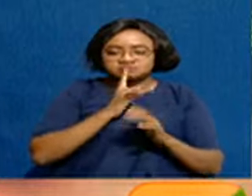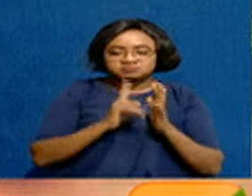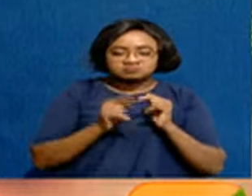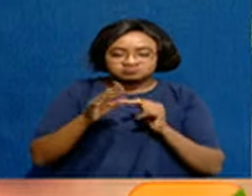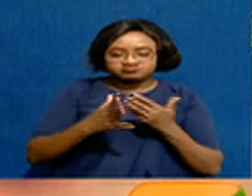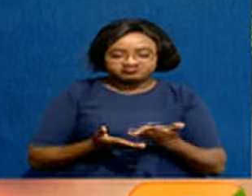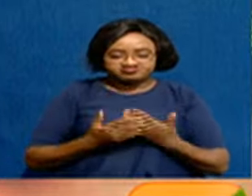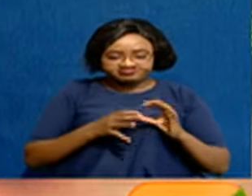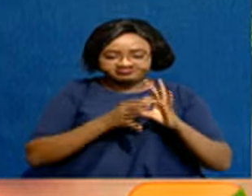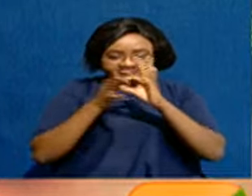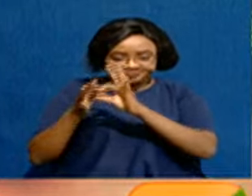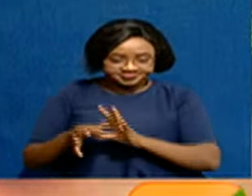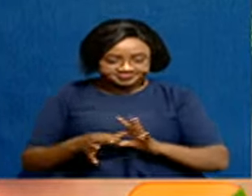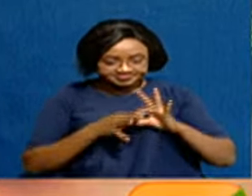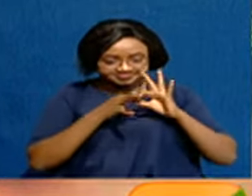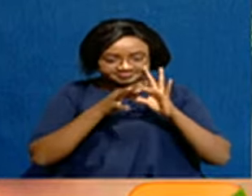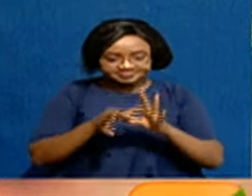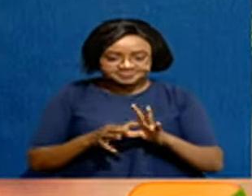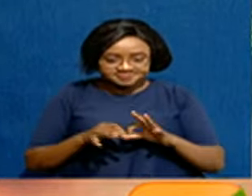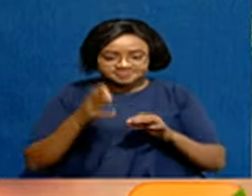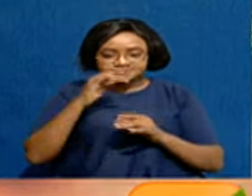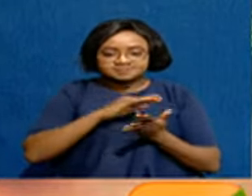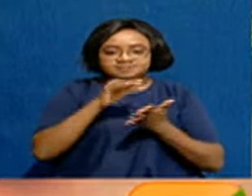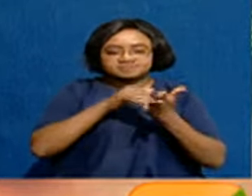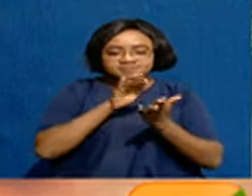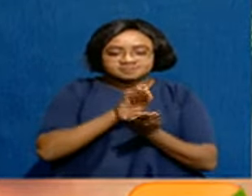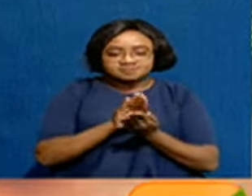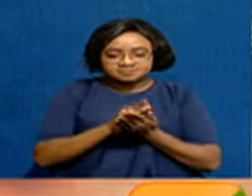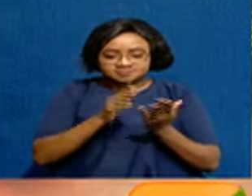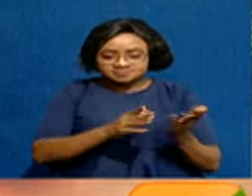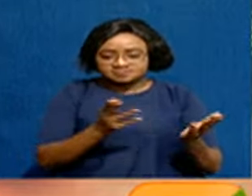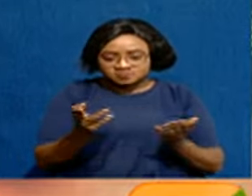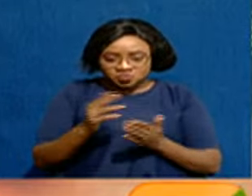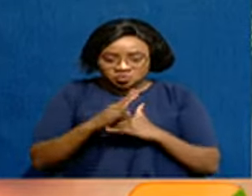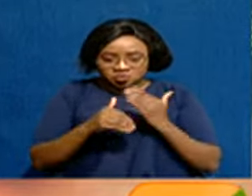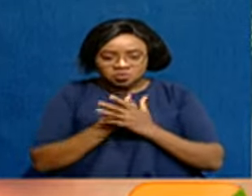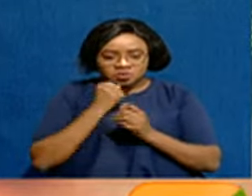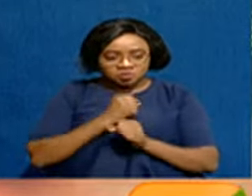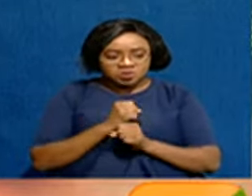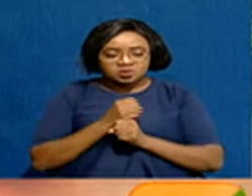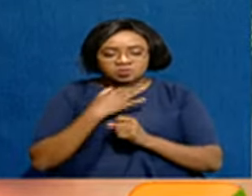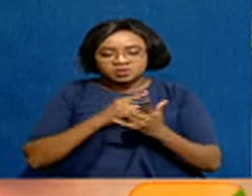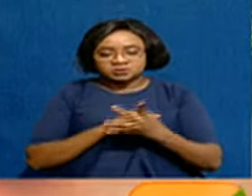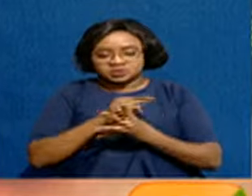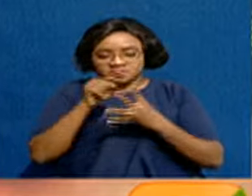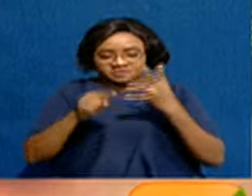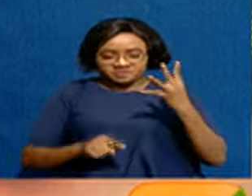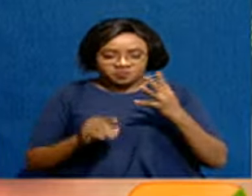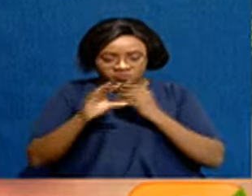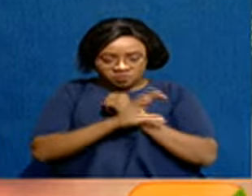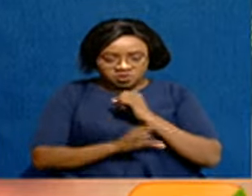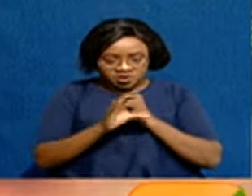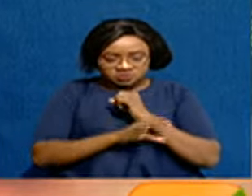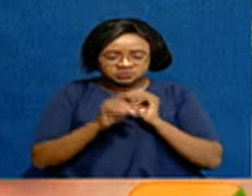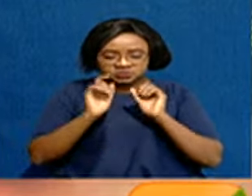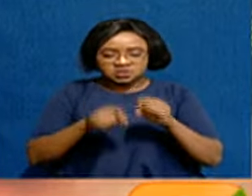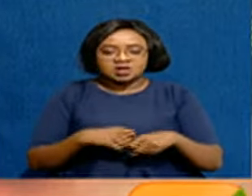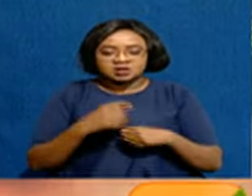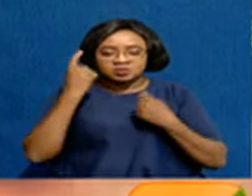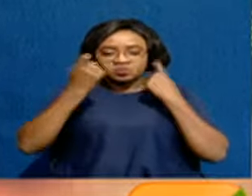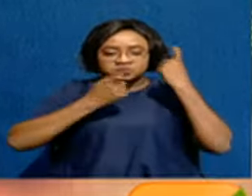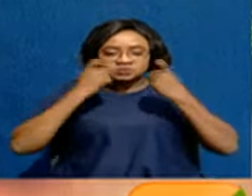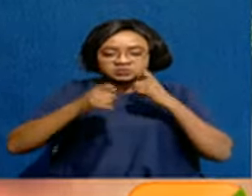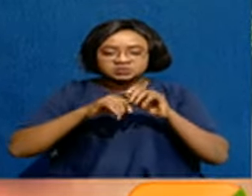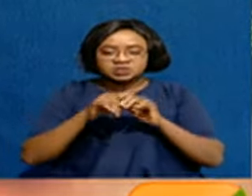cohesion, noting that the central banks are working on streamlining the four major considerations of inflation,